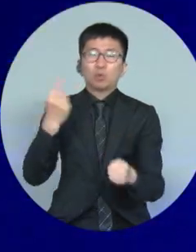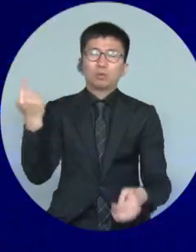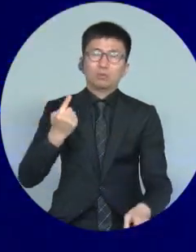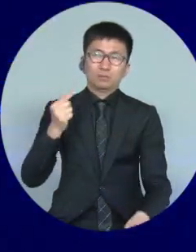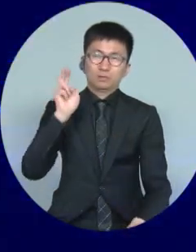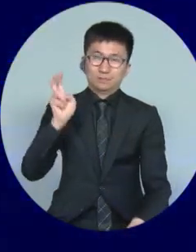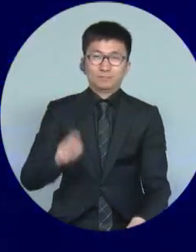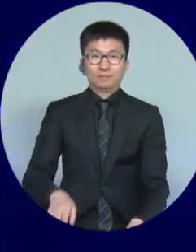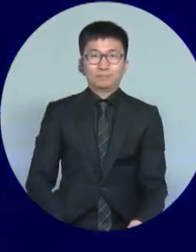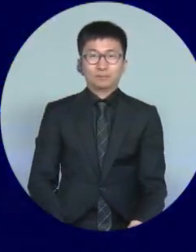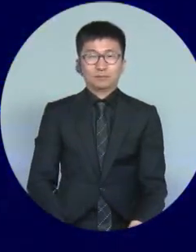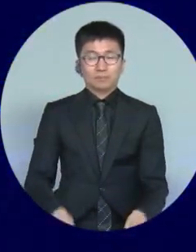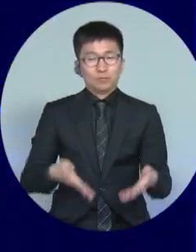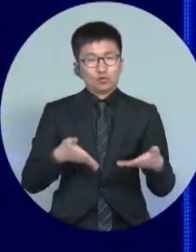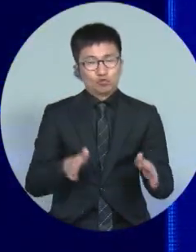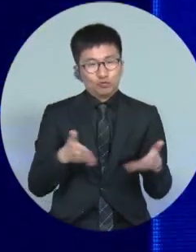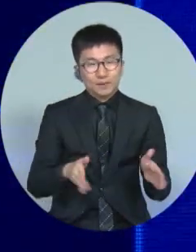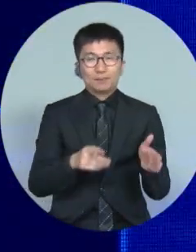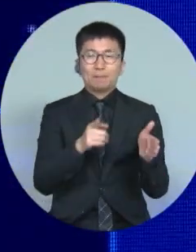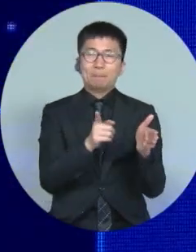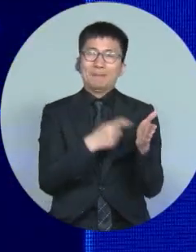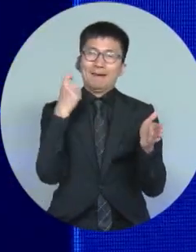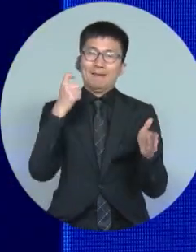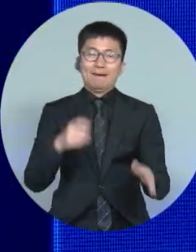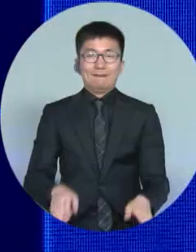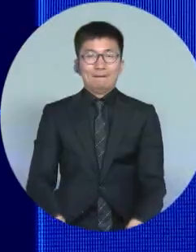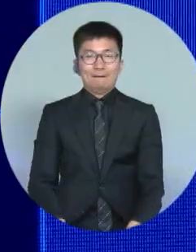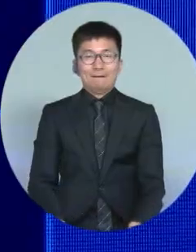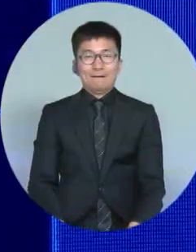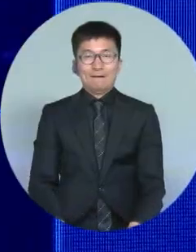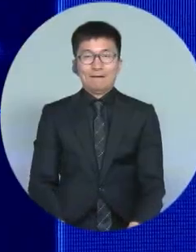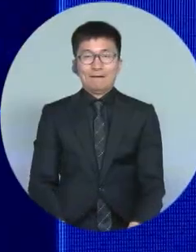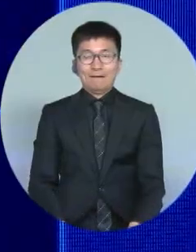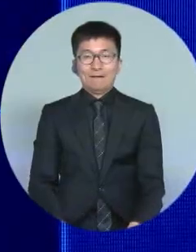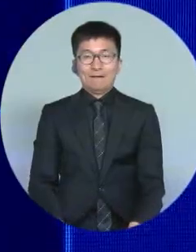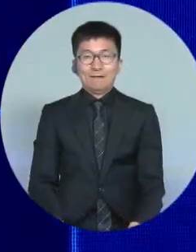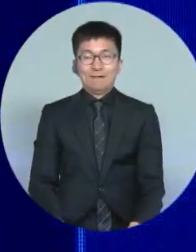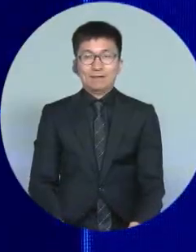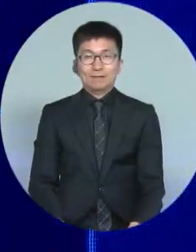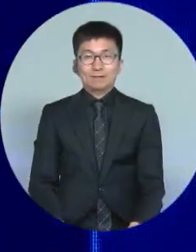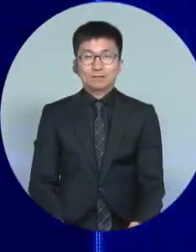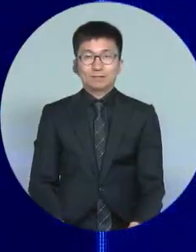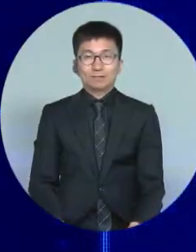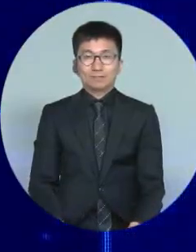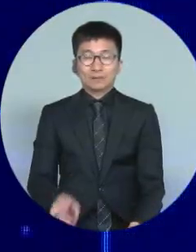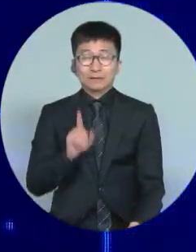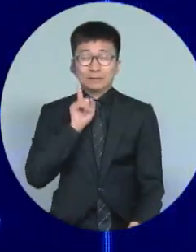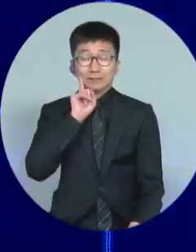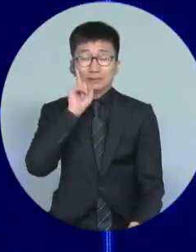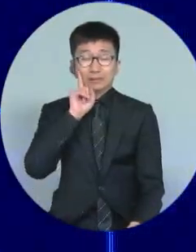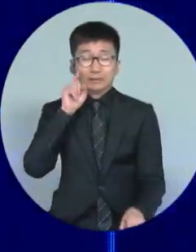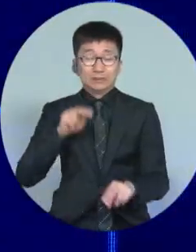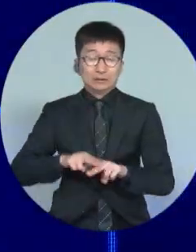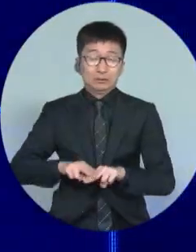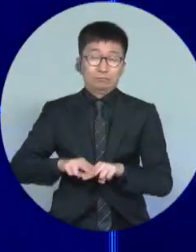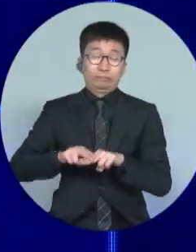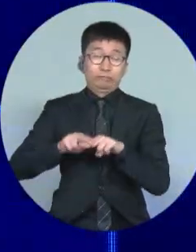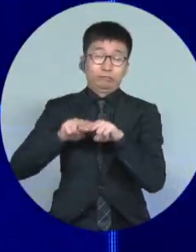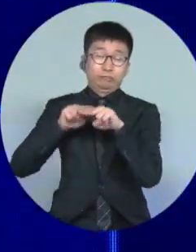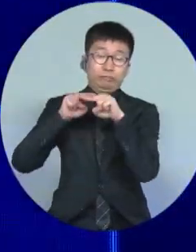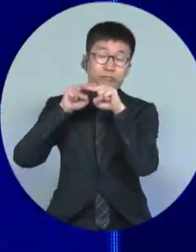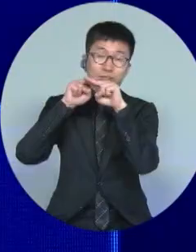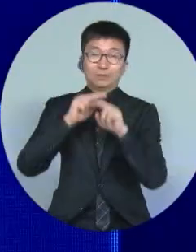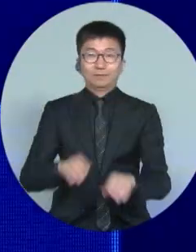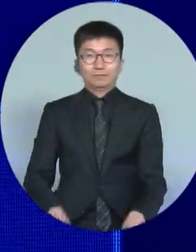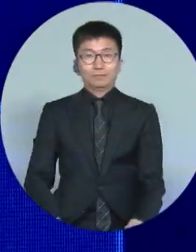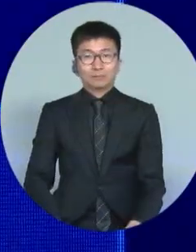are falling, and at the same time, deaths of despair, of stress, are lowering life expectancy,